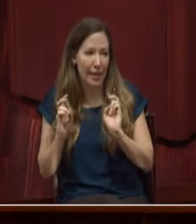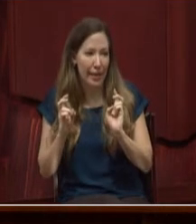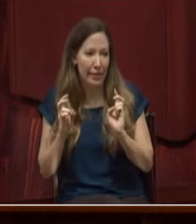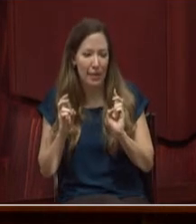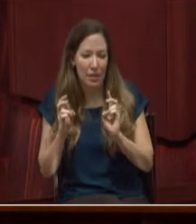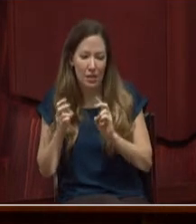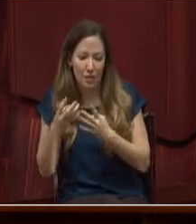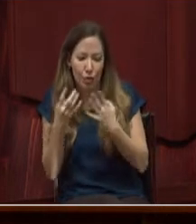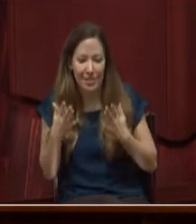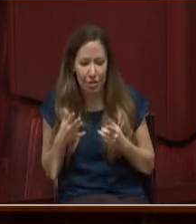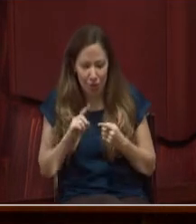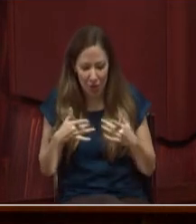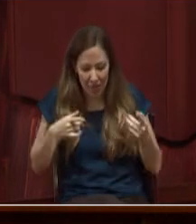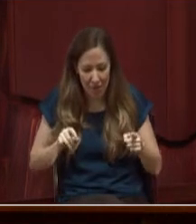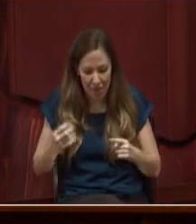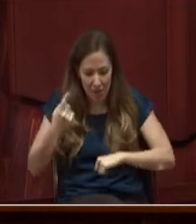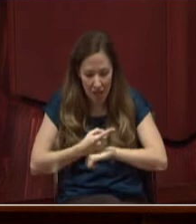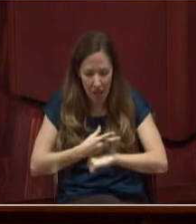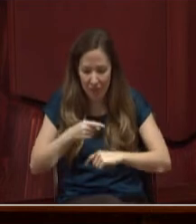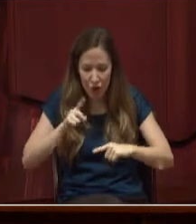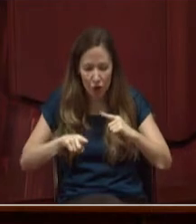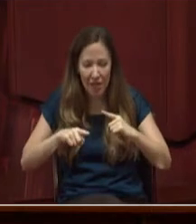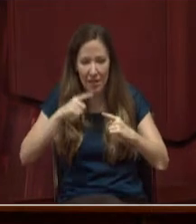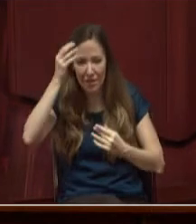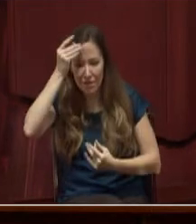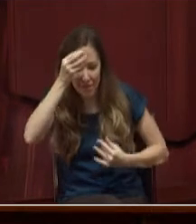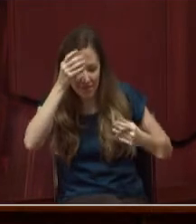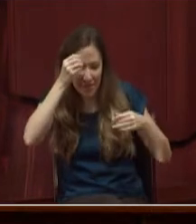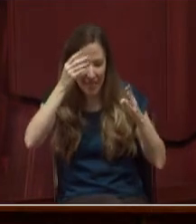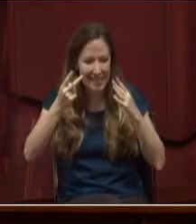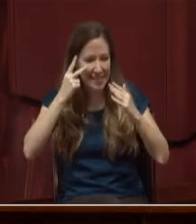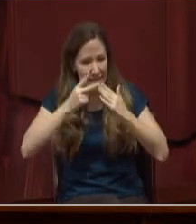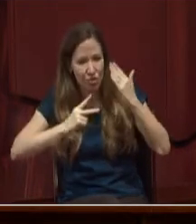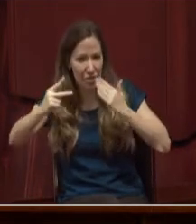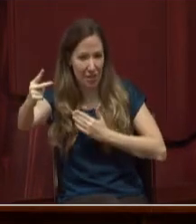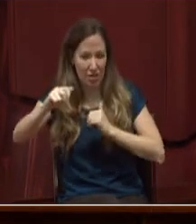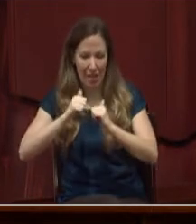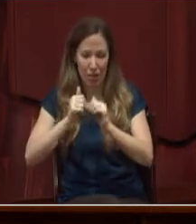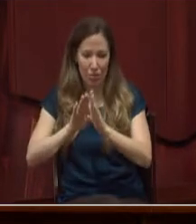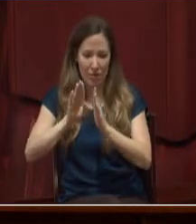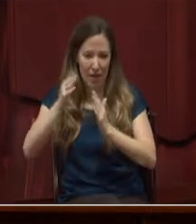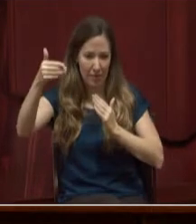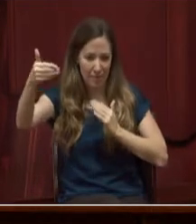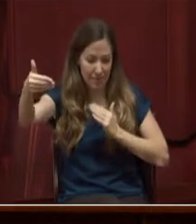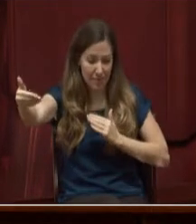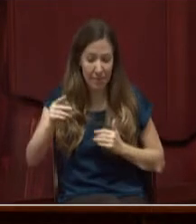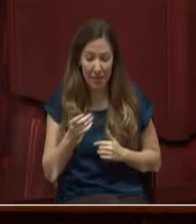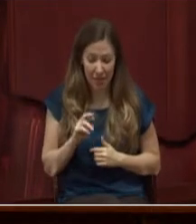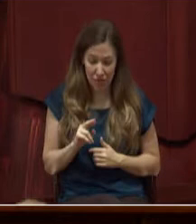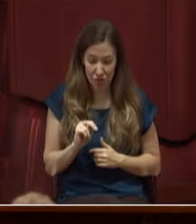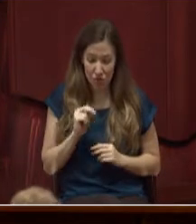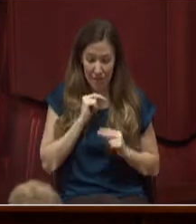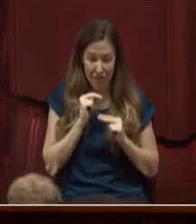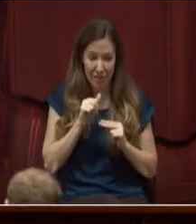the events of the day and were not able to really formulate and see strategically how they might develop things. Well, Kissinger and Nixon didn't